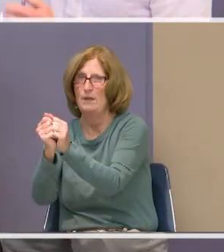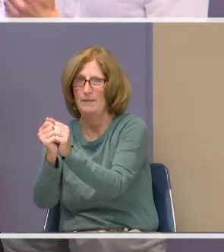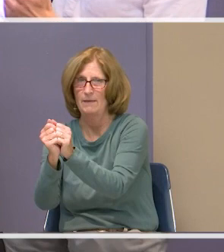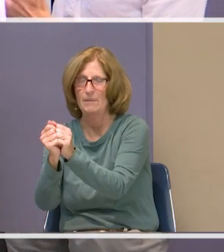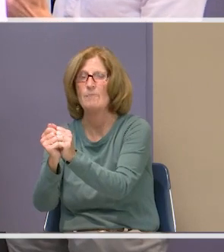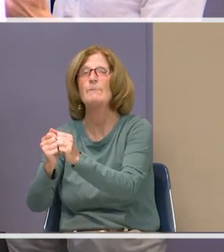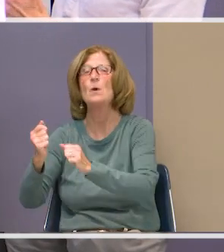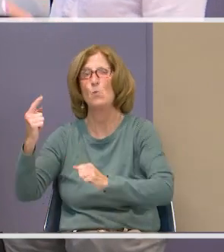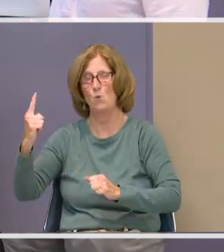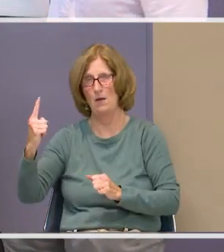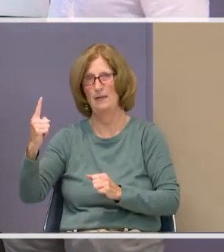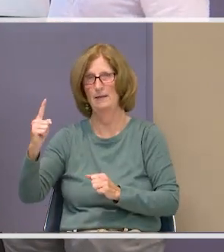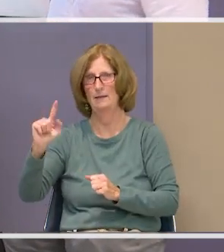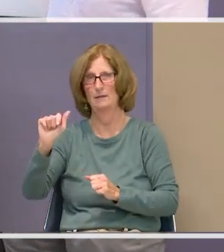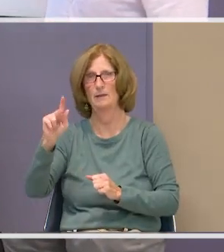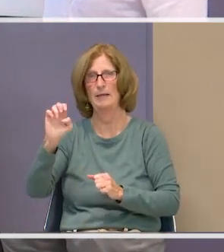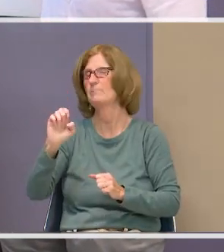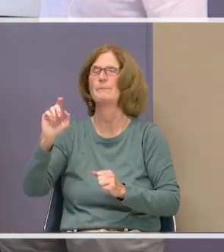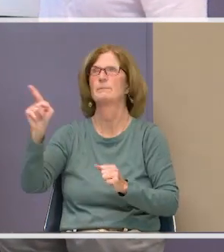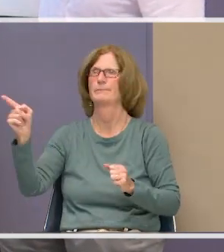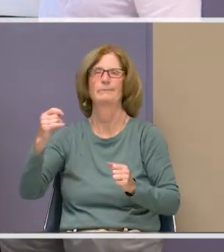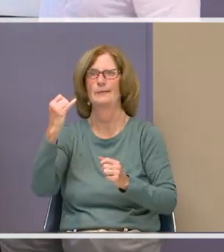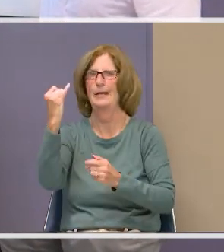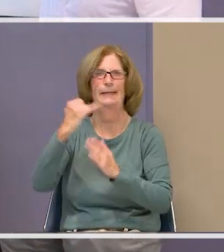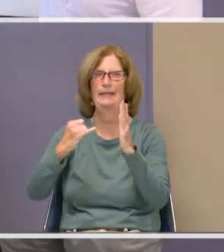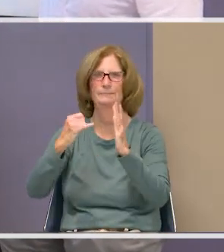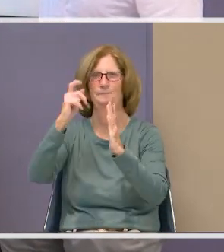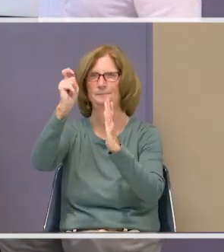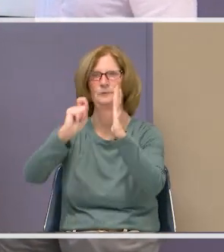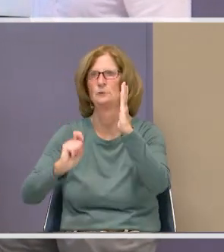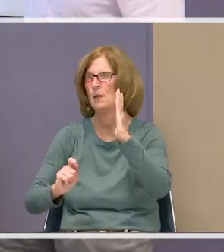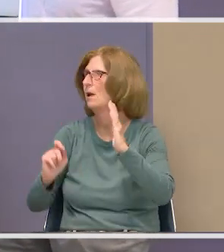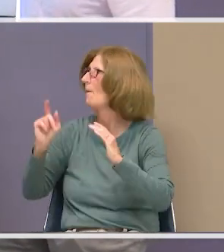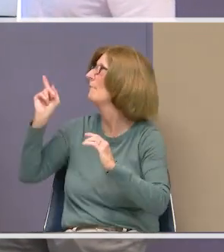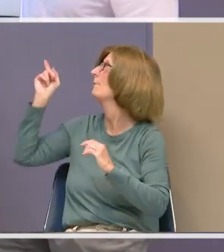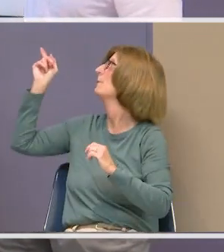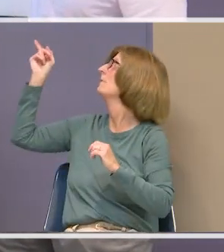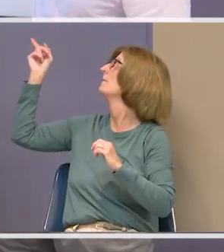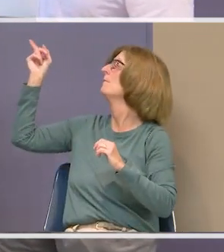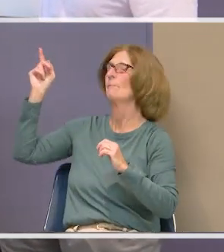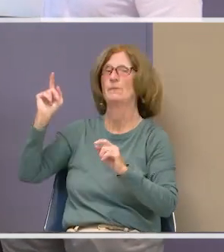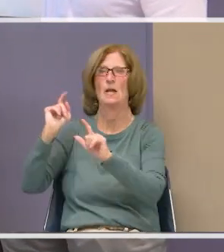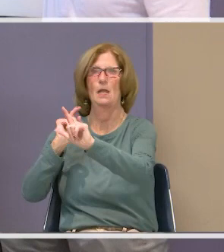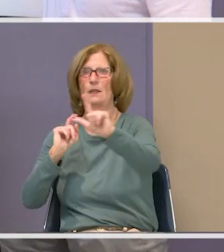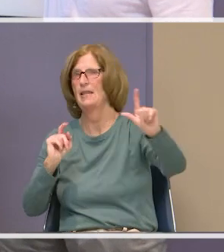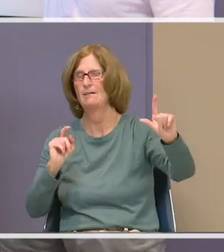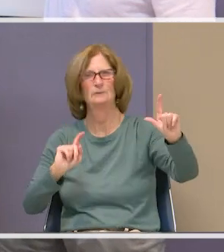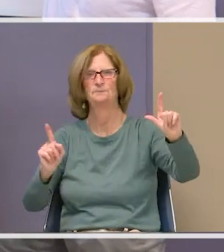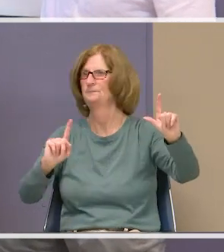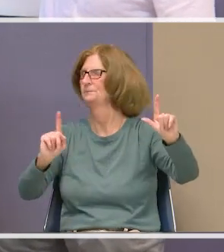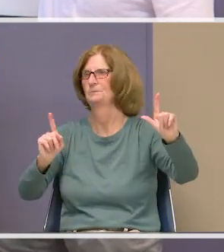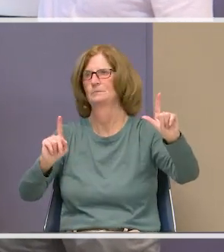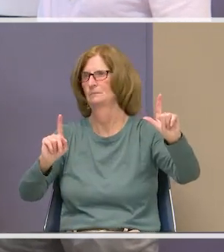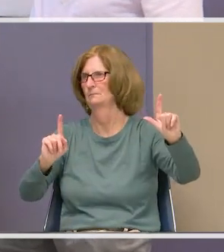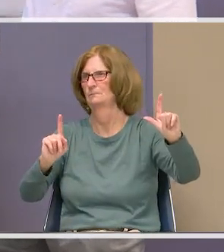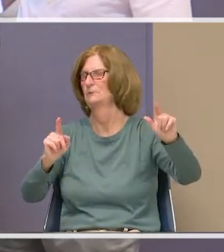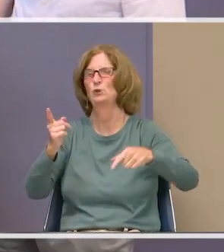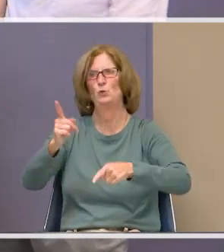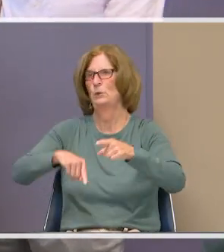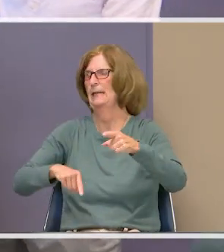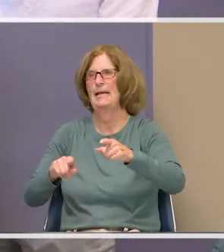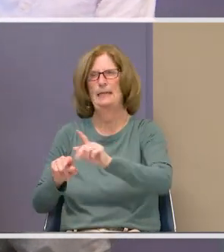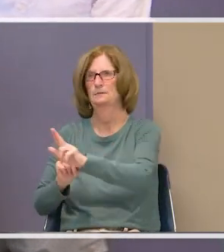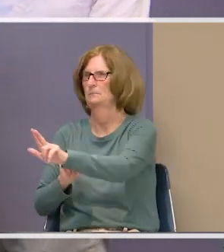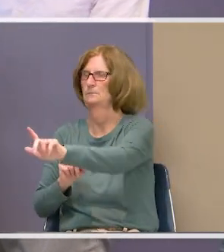traffic. I can't draw on this, but, and then this left turn would be prohibited. There would be signs restricting that left